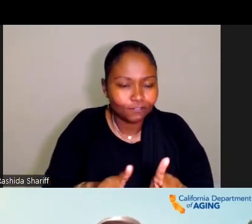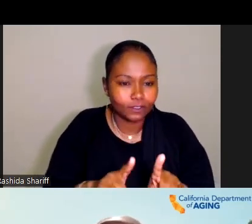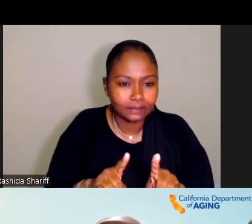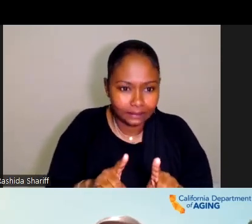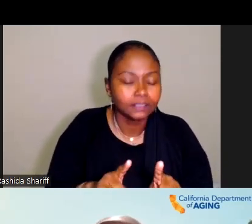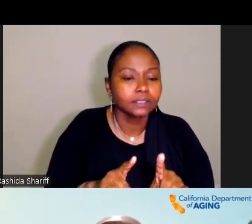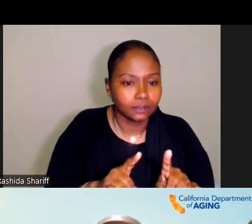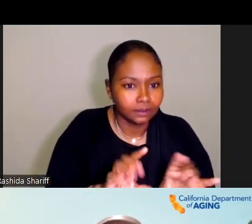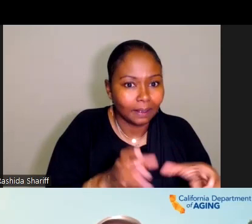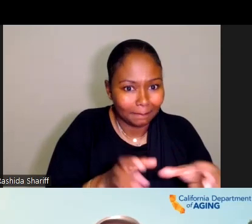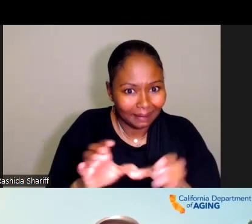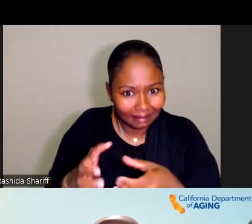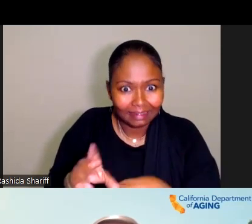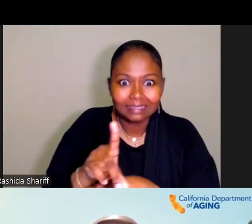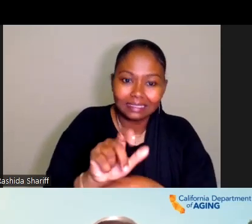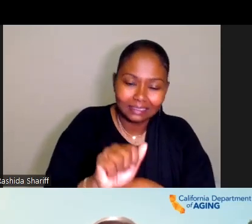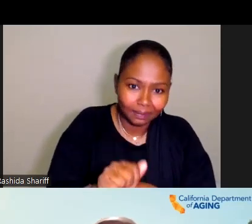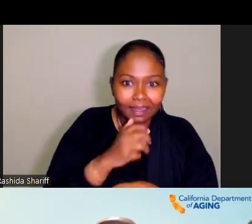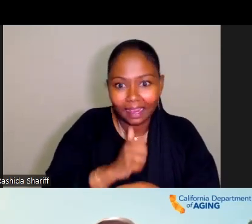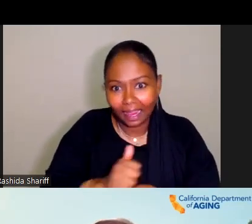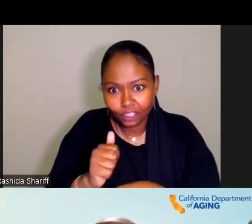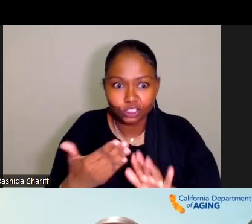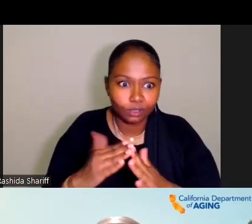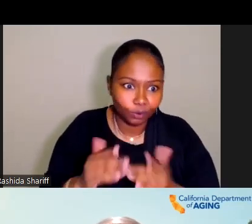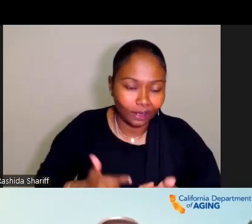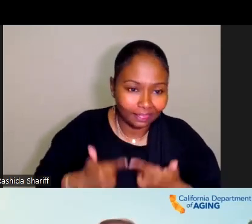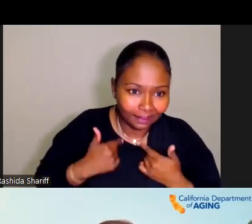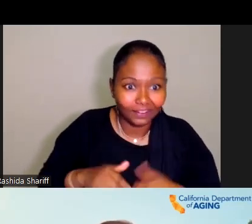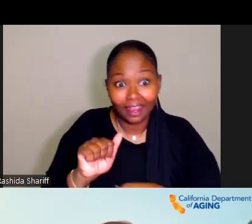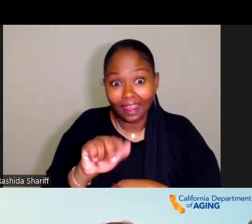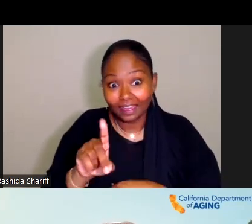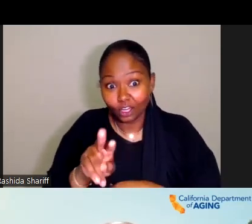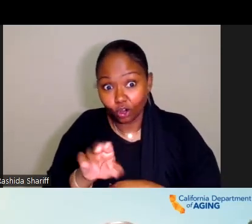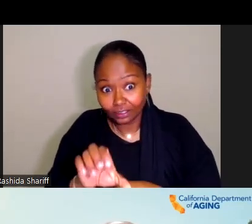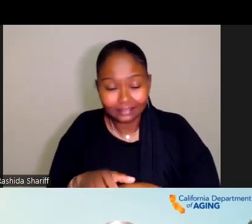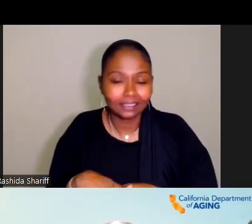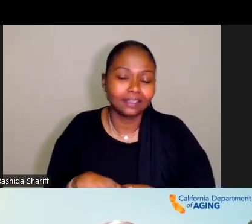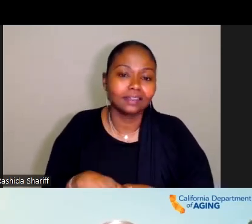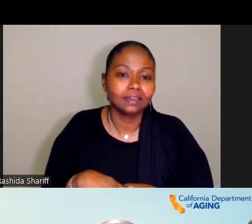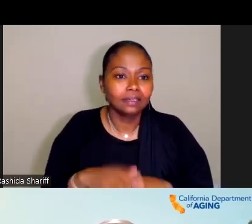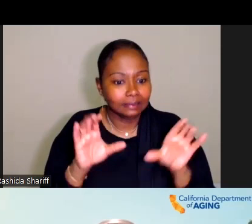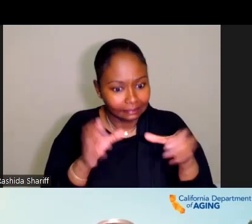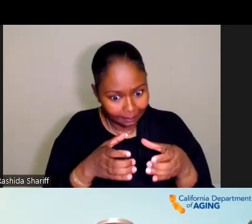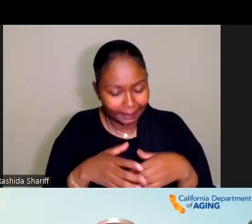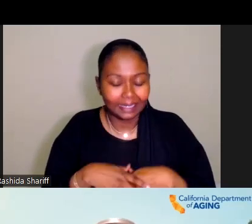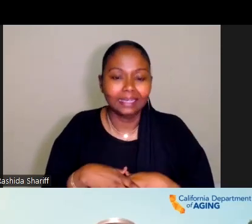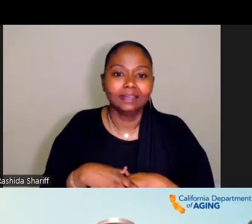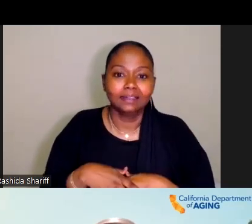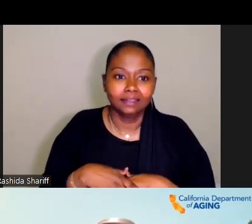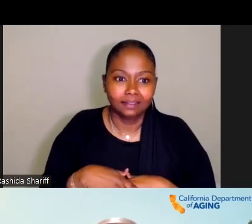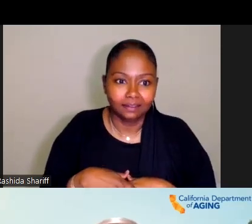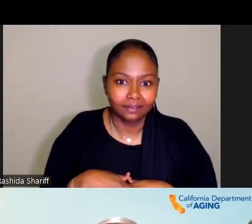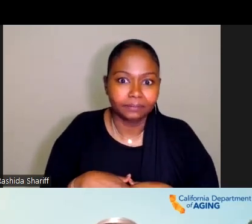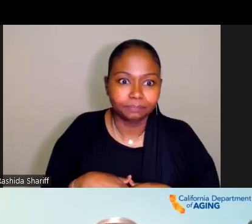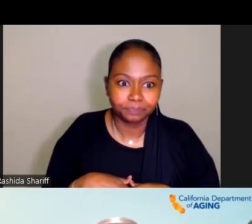Disability, Aging, and Community Living Advisory Committee and other. We have an ADRC advisory committee. It's been,